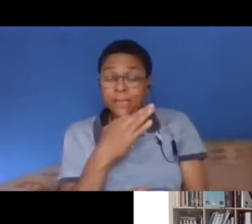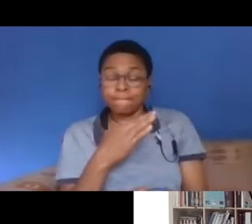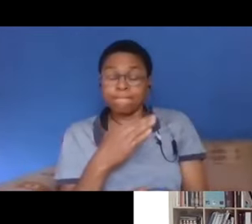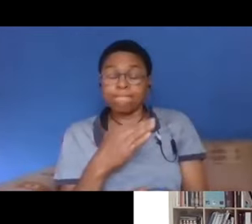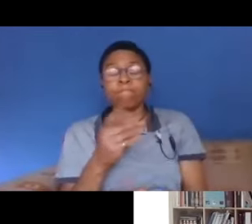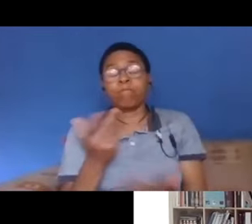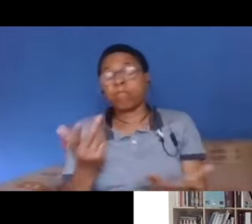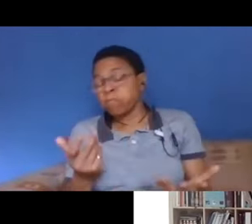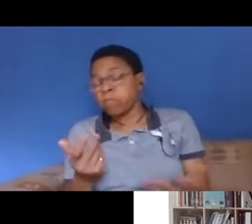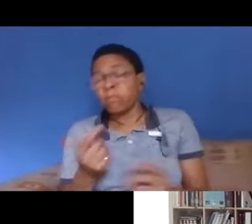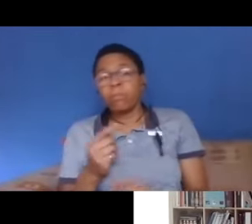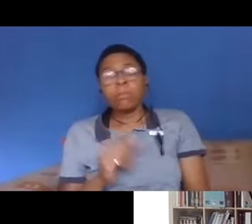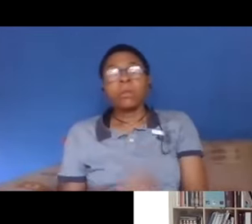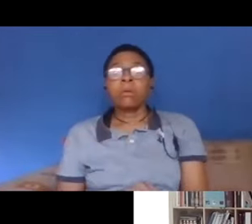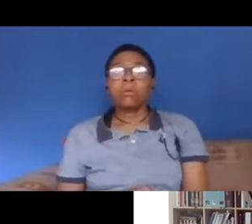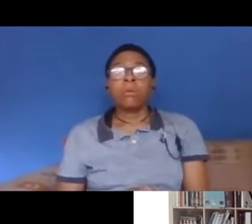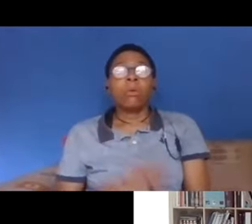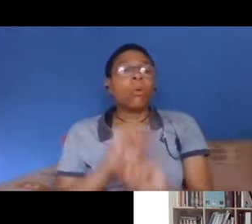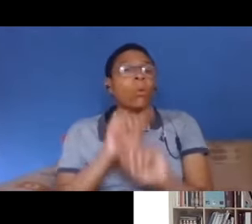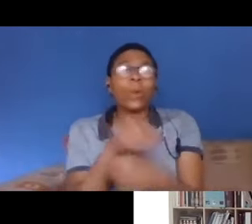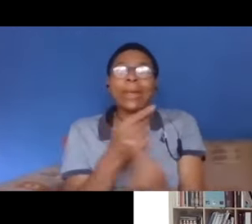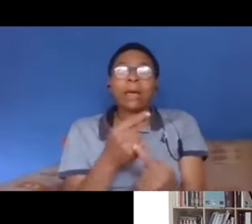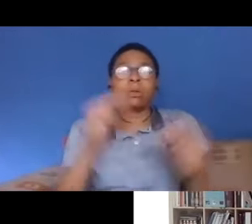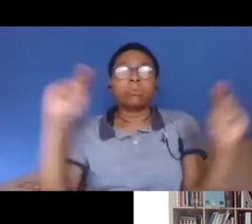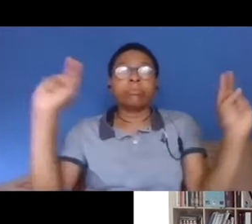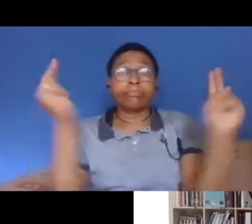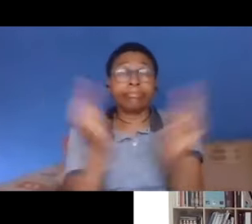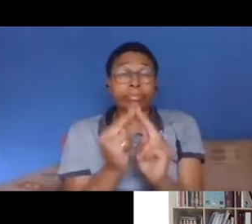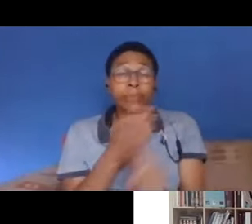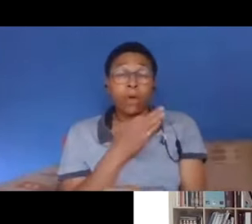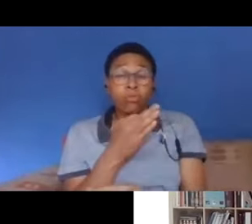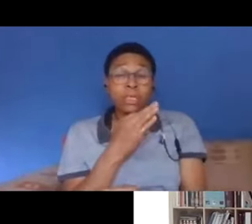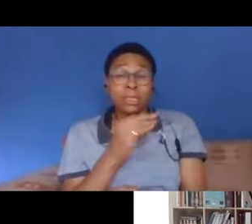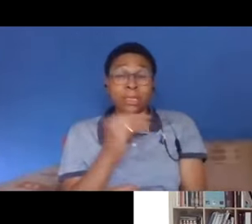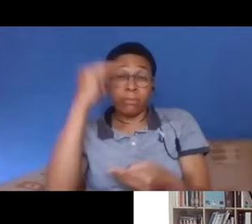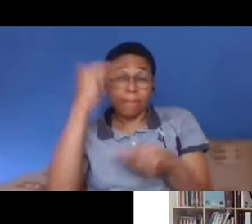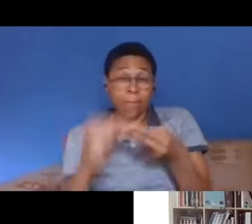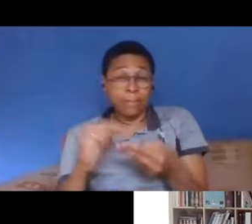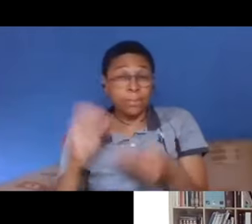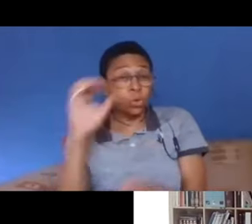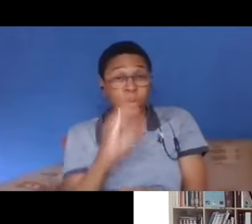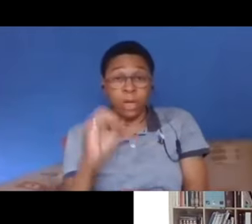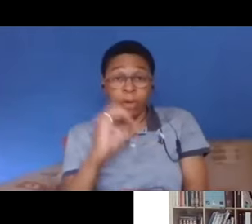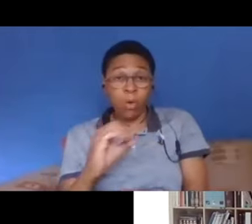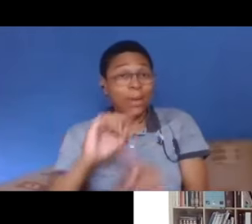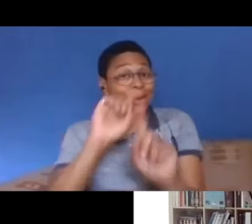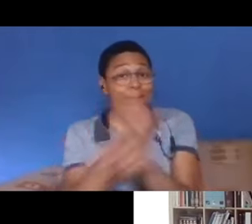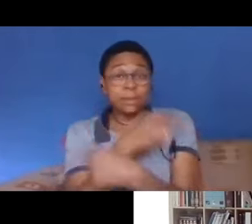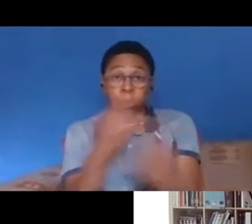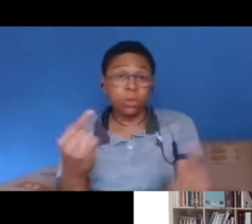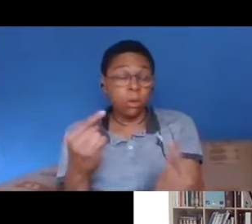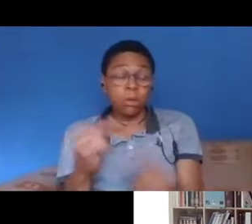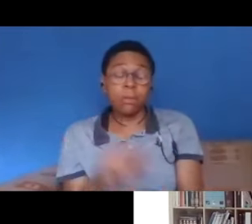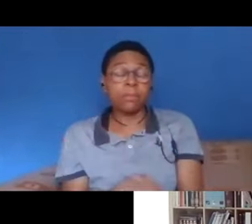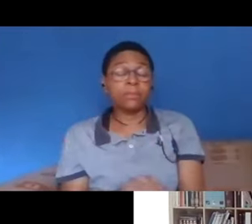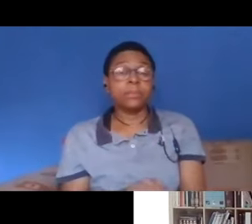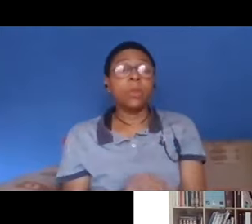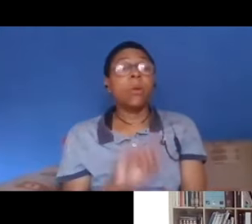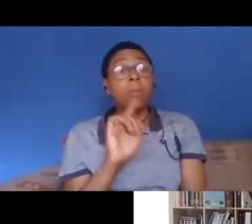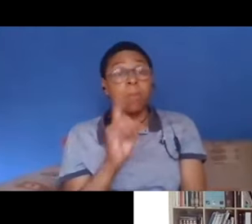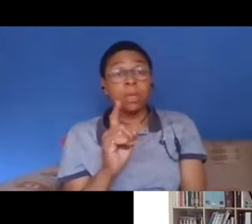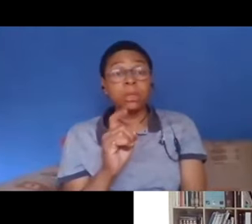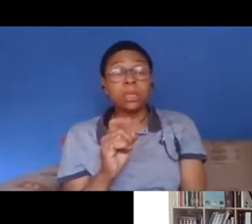can't completely remove risk. All we can do is mitigate risk. And, you know, the ideal situation would be the bubble that